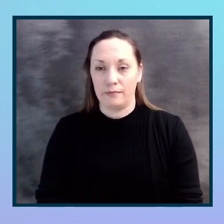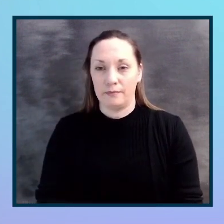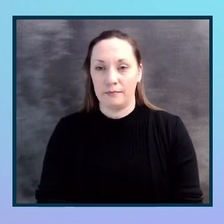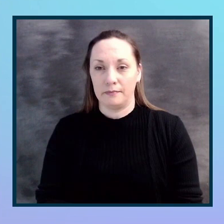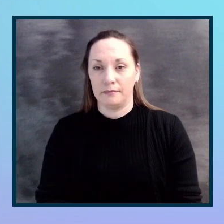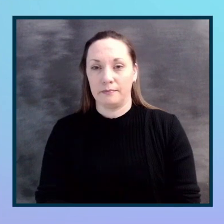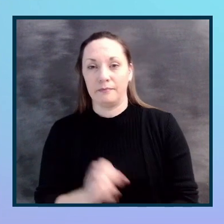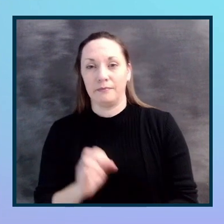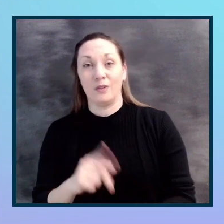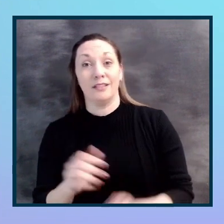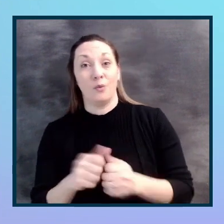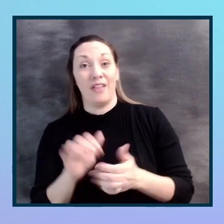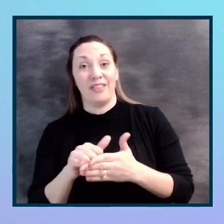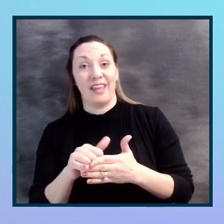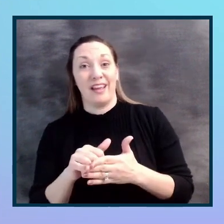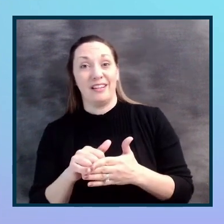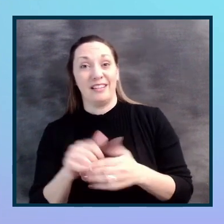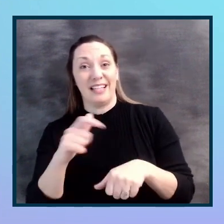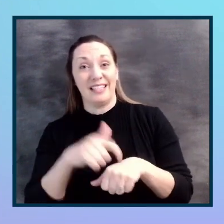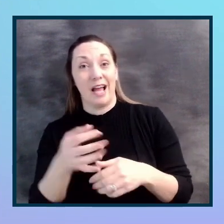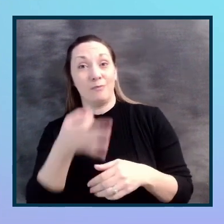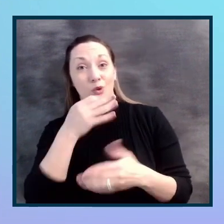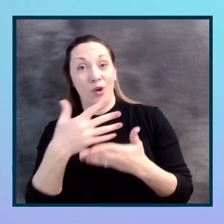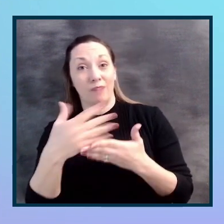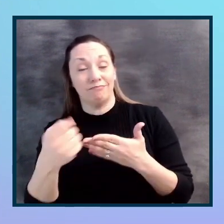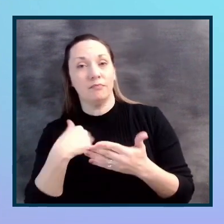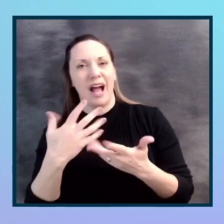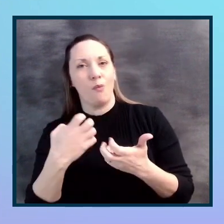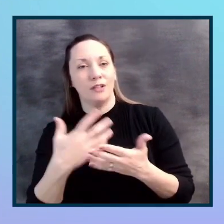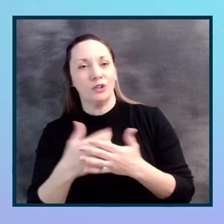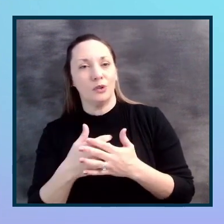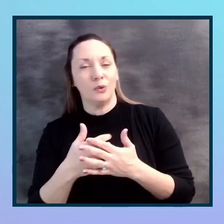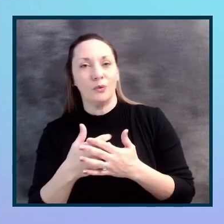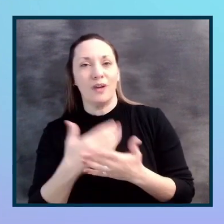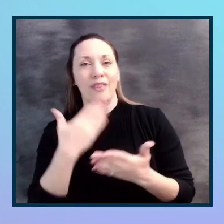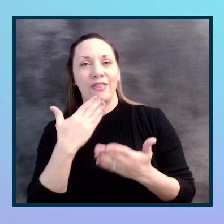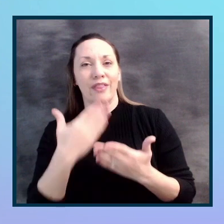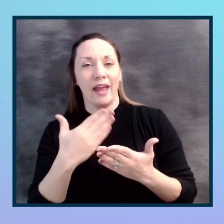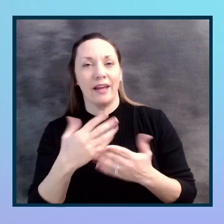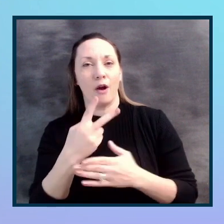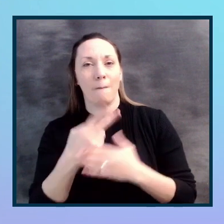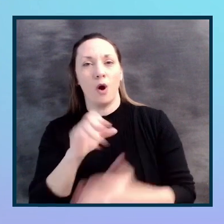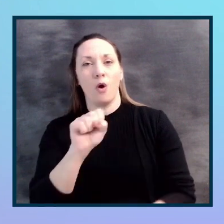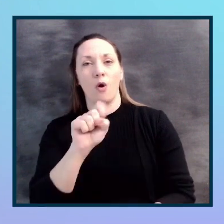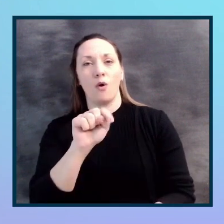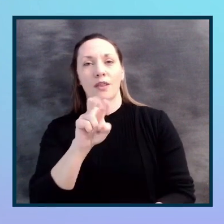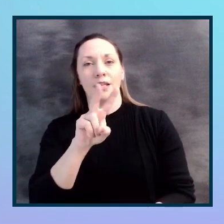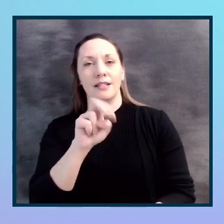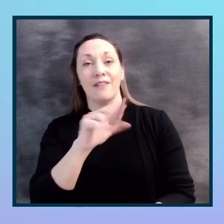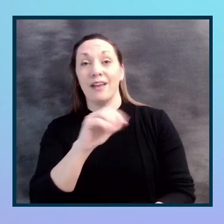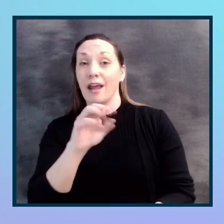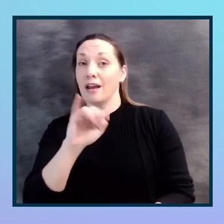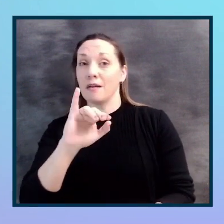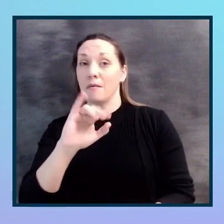All right. Well, with that, we're almost at time here. I do want to thank both Stephen and Michael for a